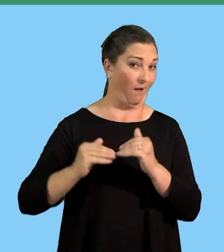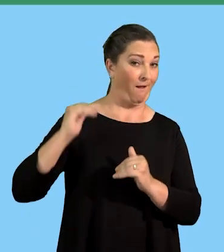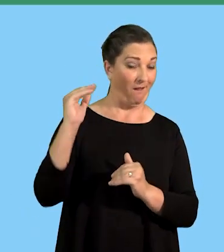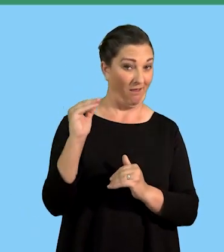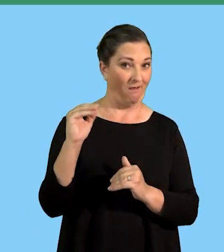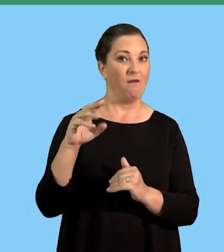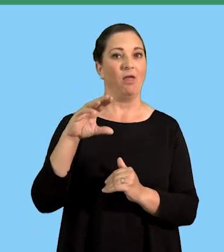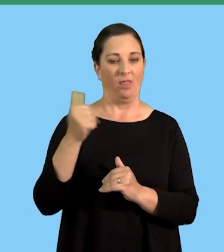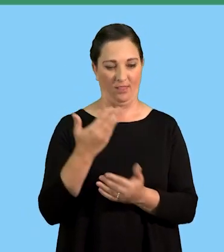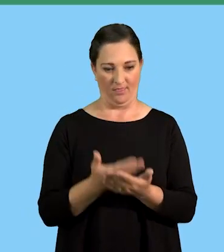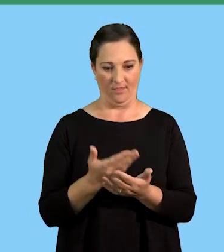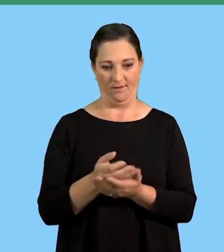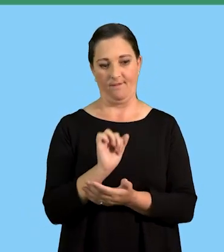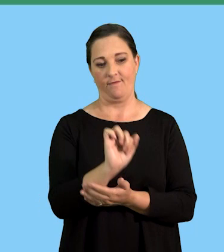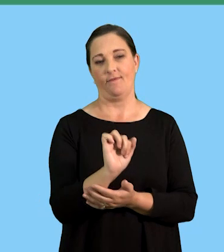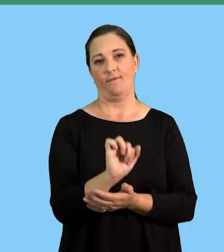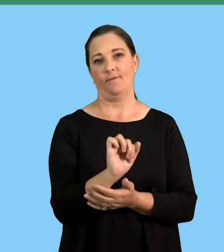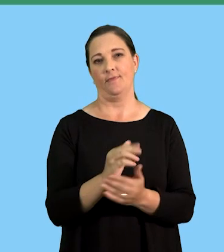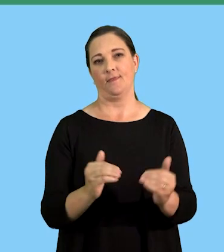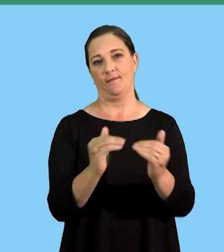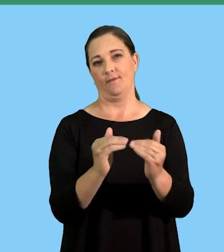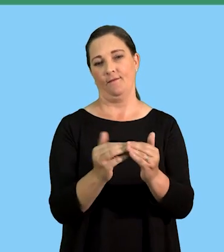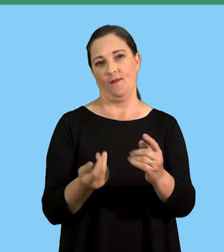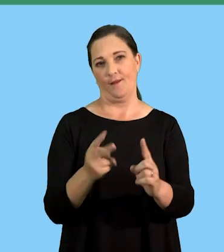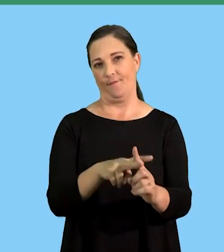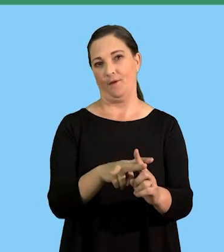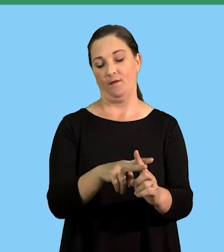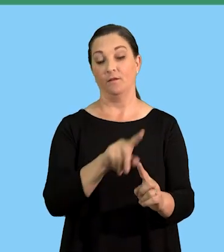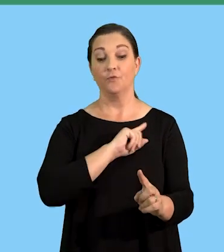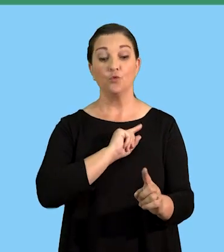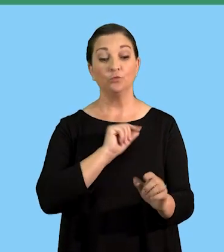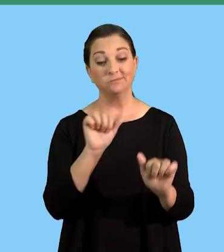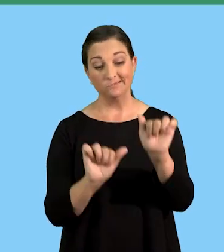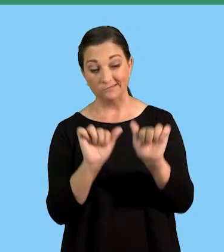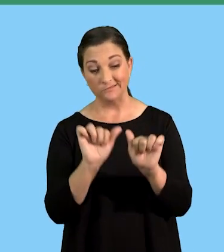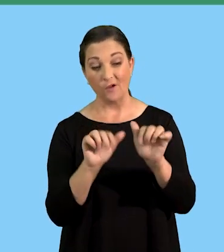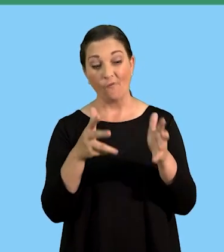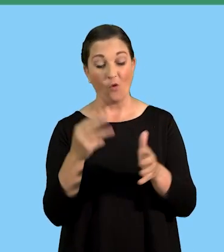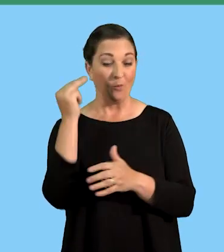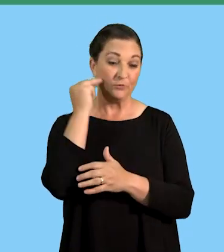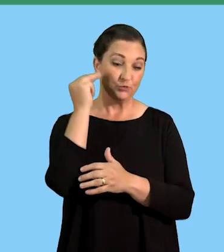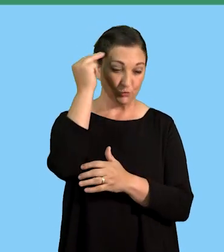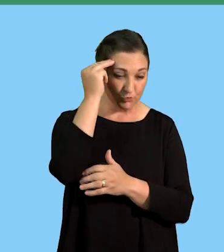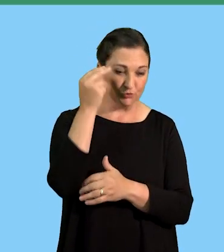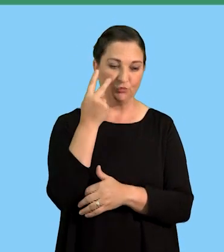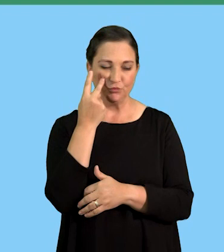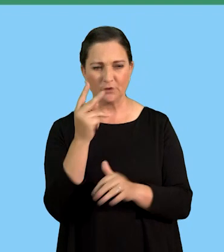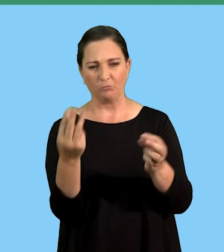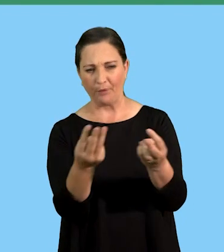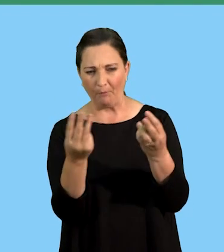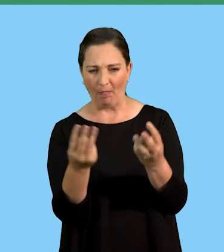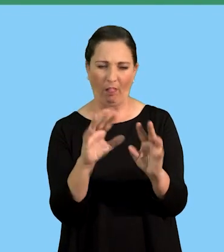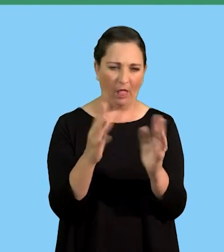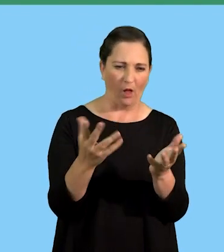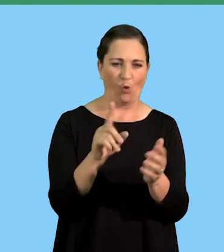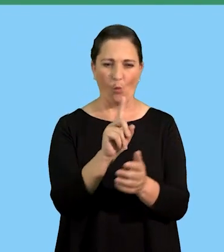should apply the level of maturity and assess the level of maturity of their employees.